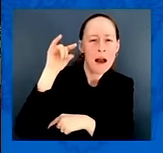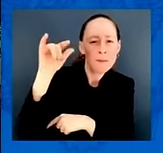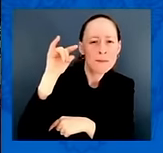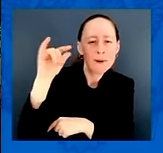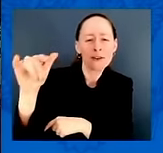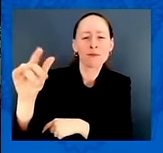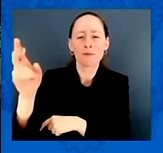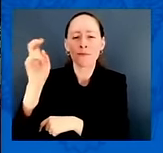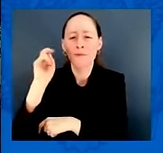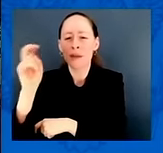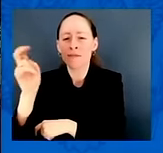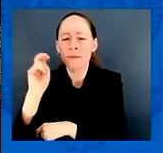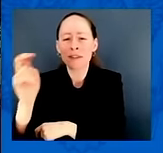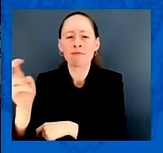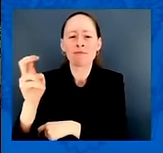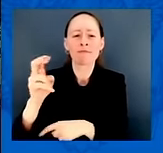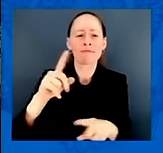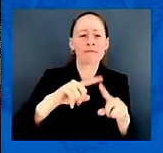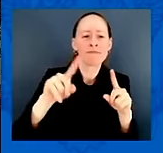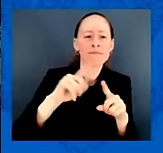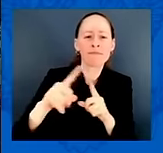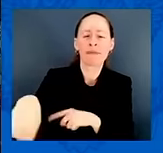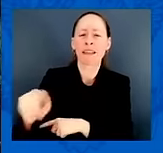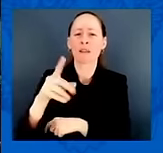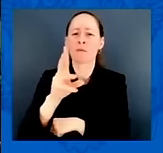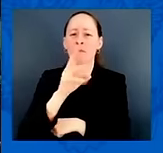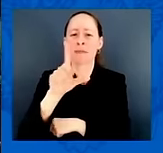clean water without risk of brain damage.